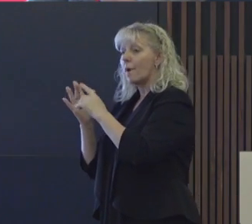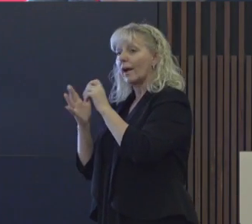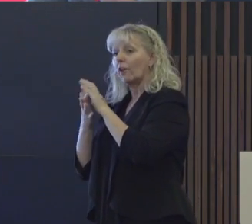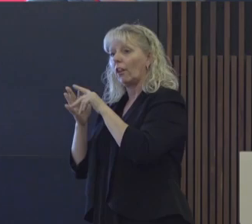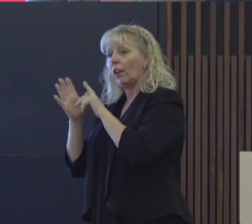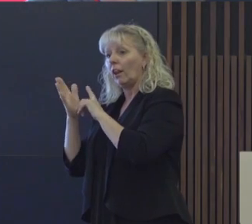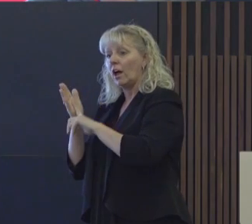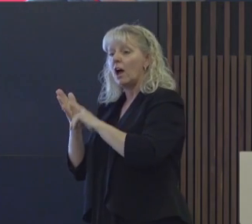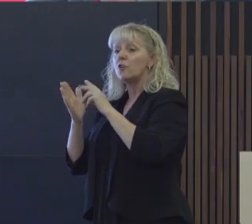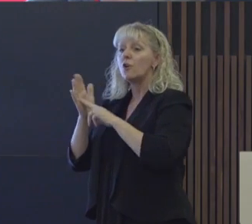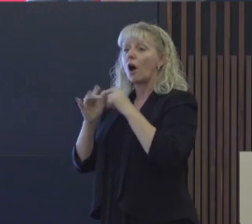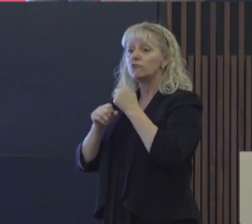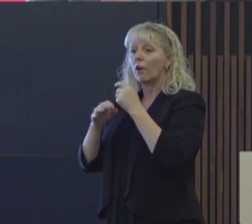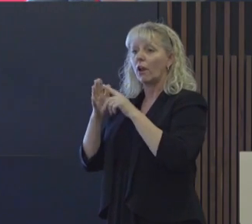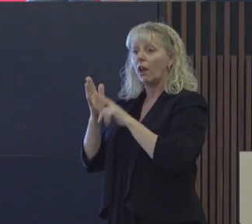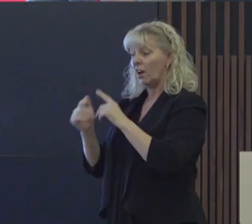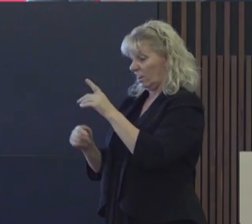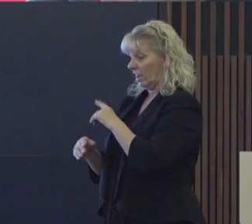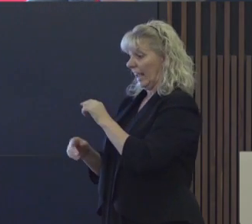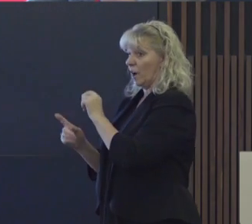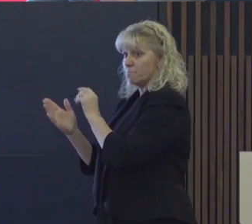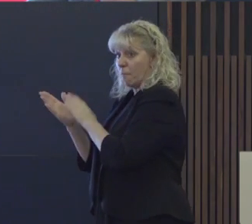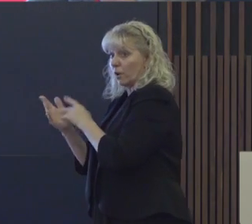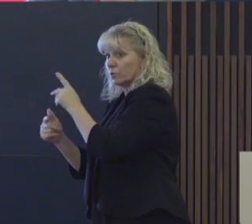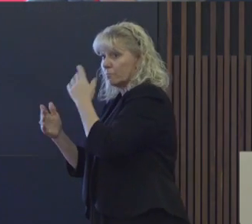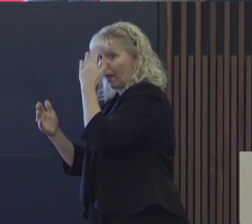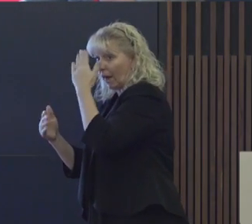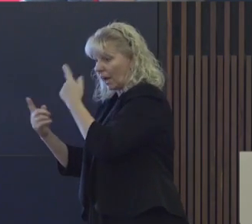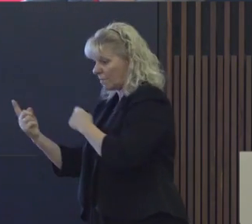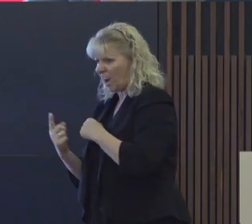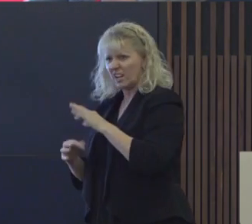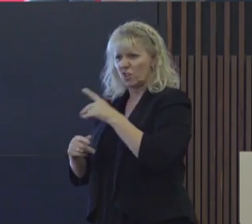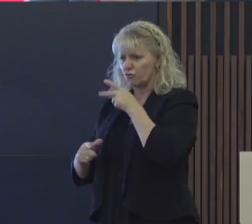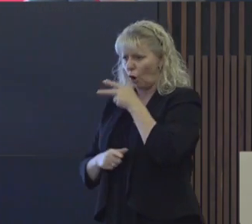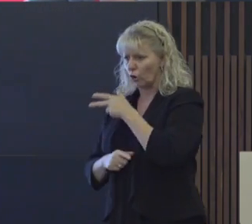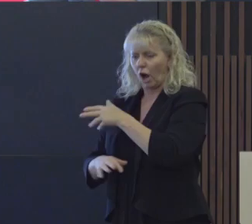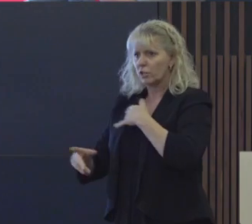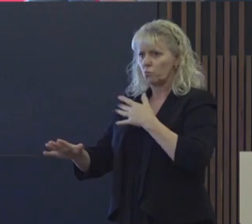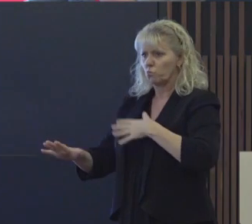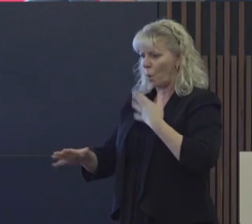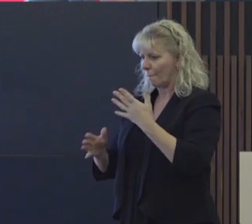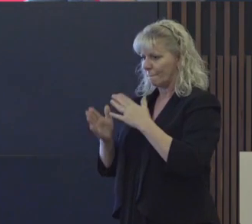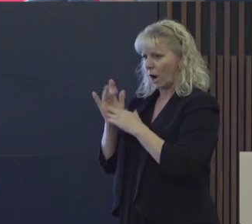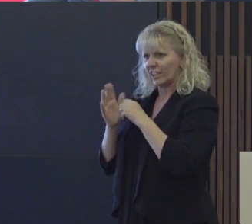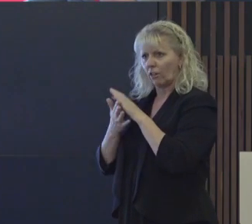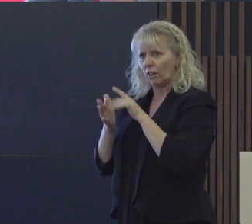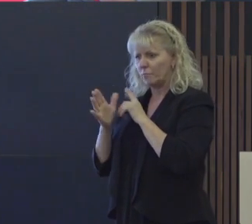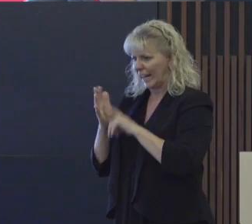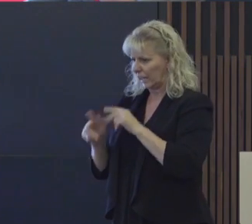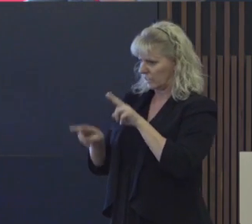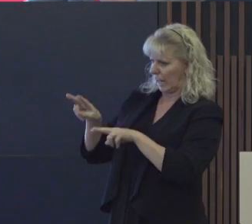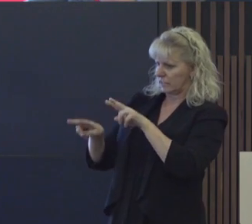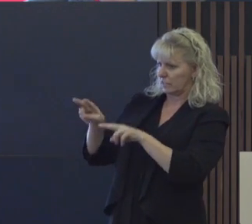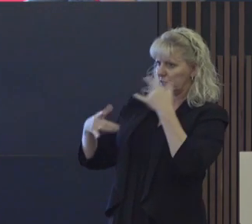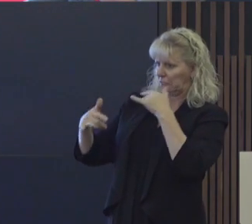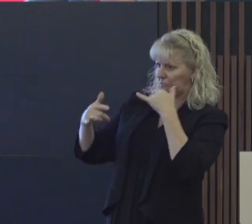Harbour. And for Michael, his mother came to us and said, "This is just a joke. I don't want Michael being assessed in such a